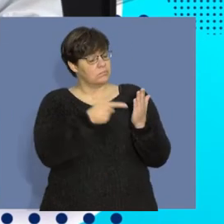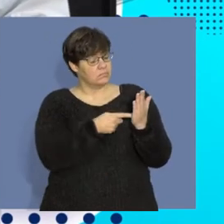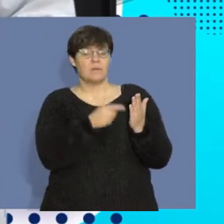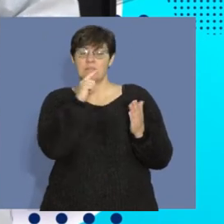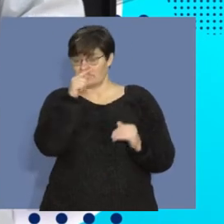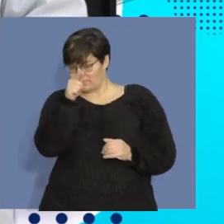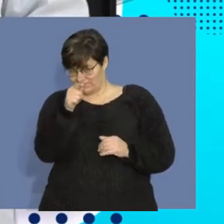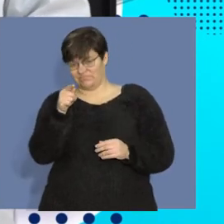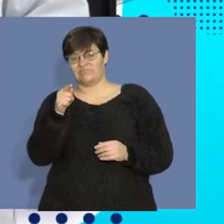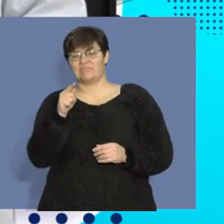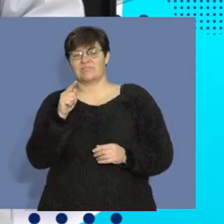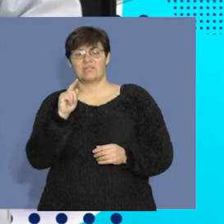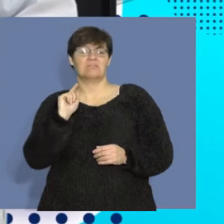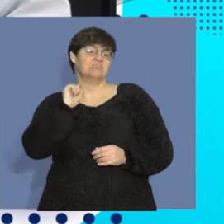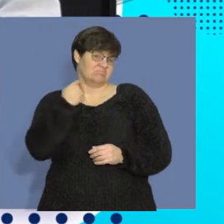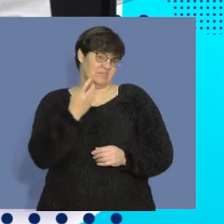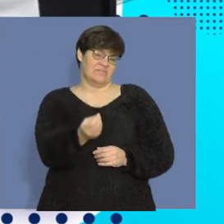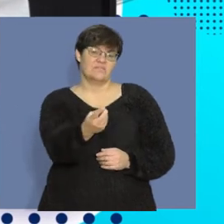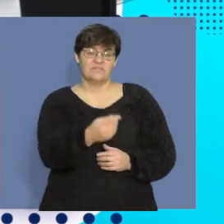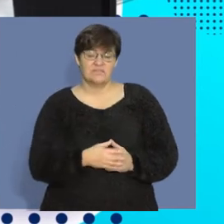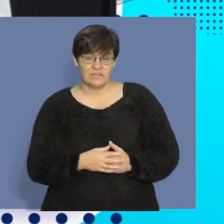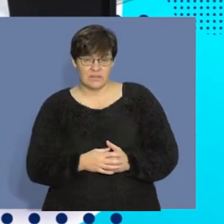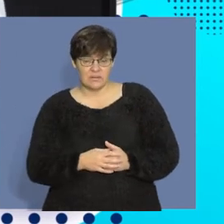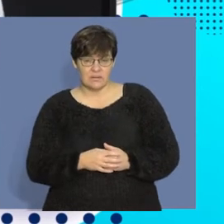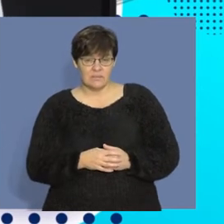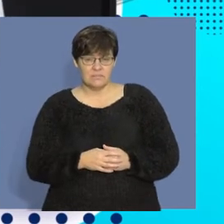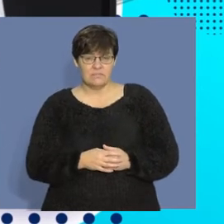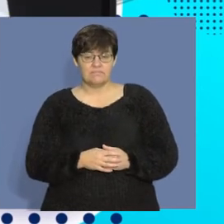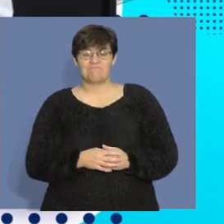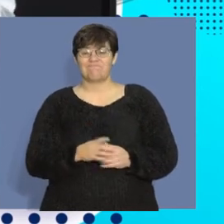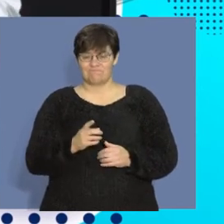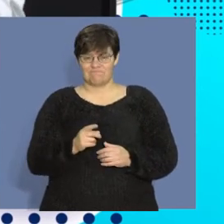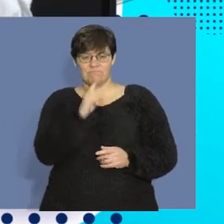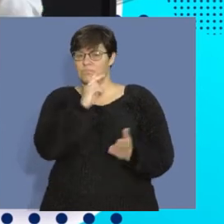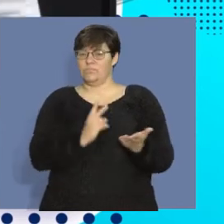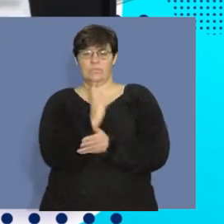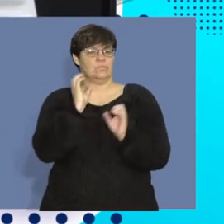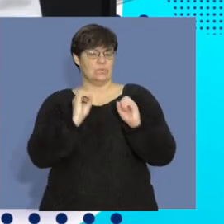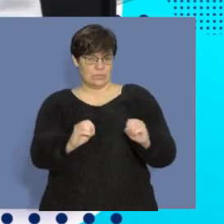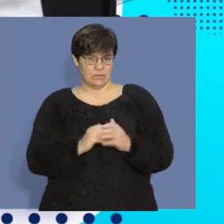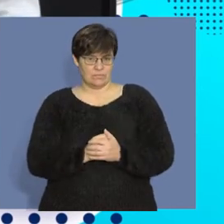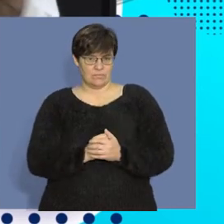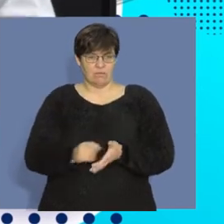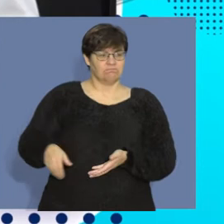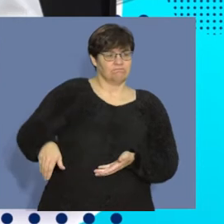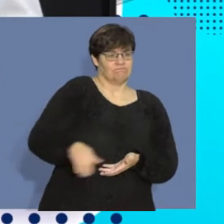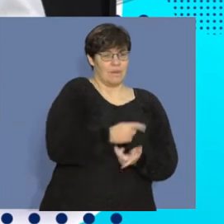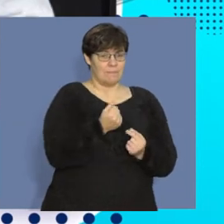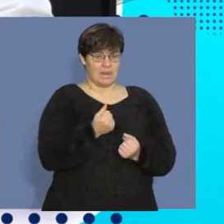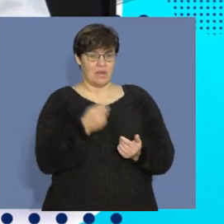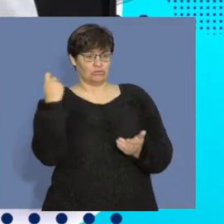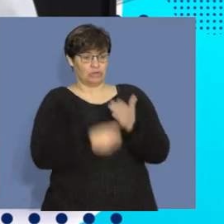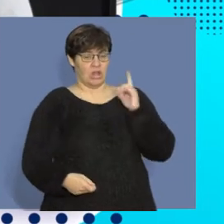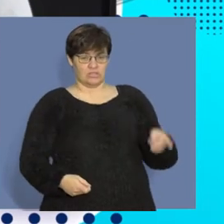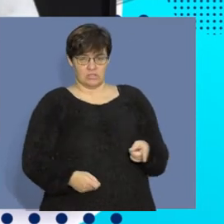if a business does that, obviously what you can clearly see, it is part of them being dishonest. It is illegal for